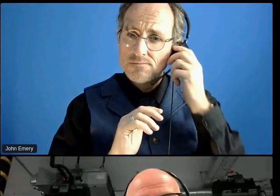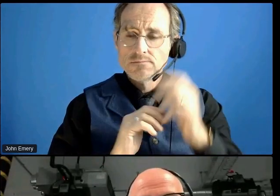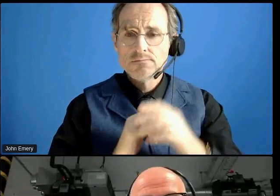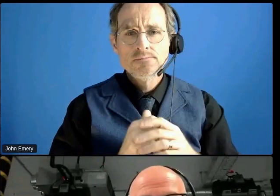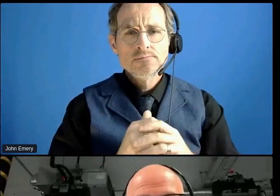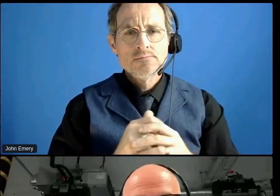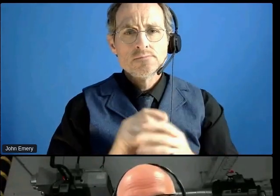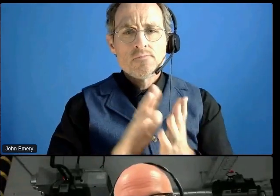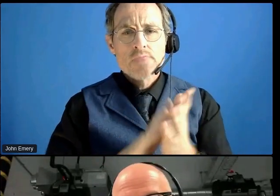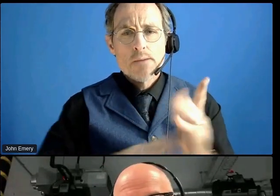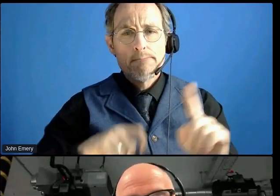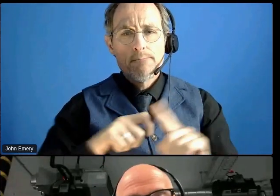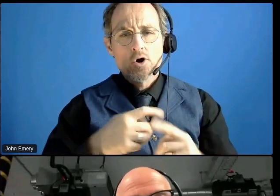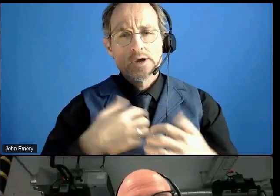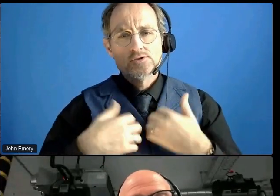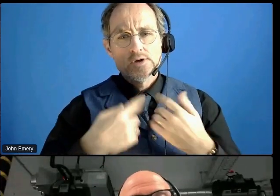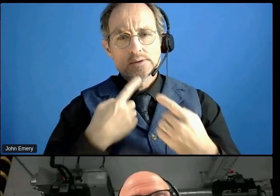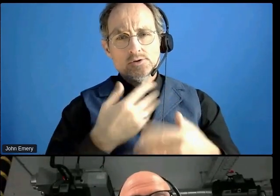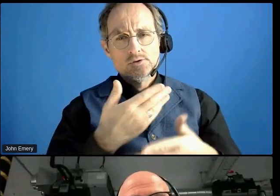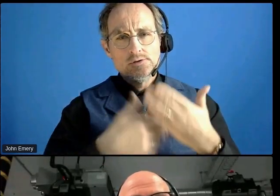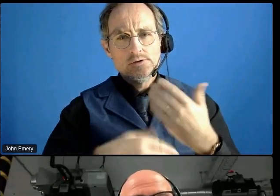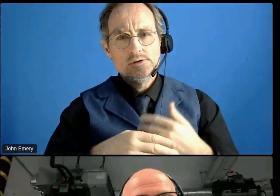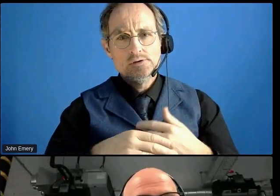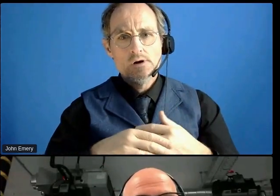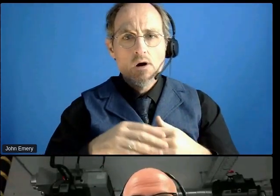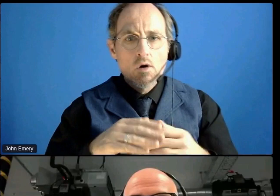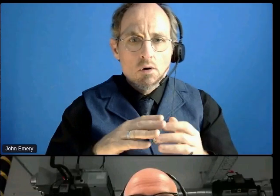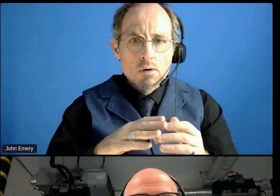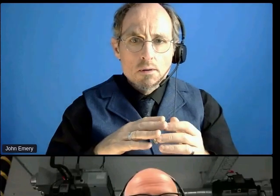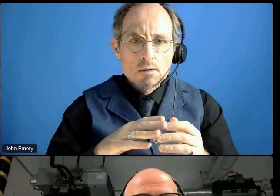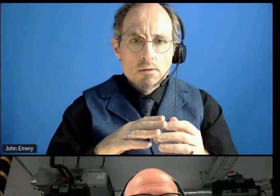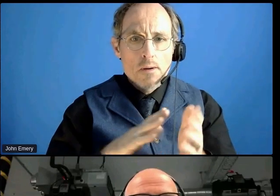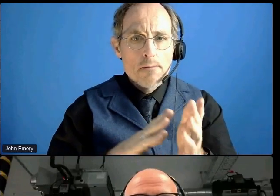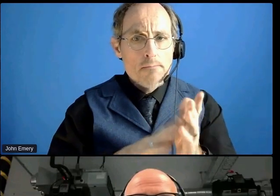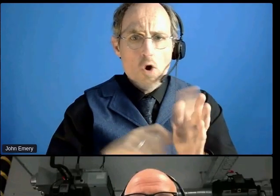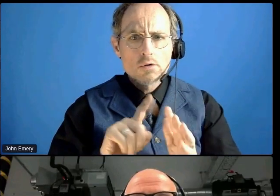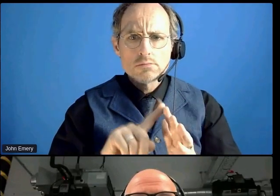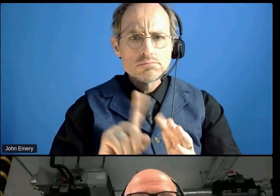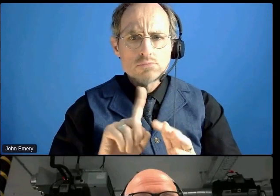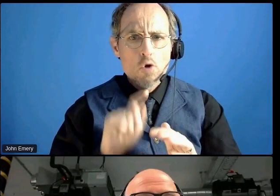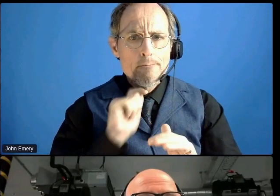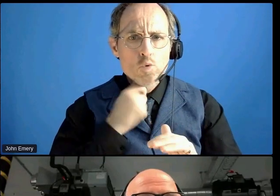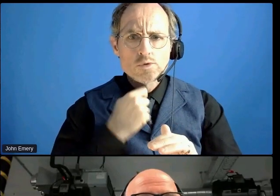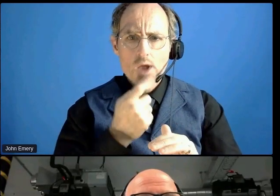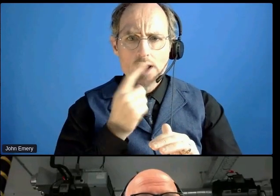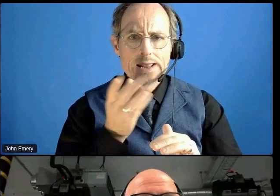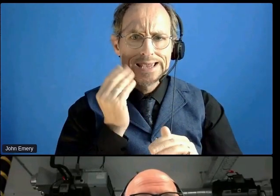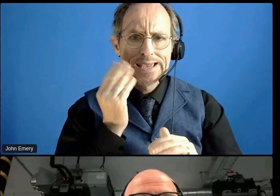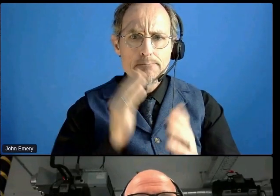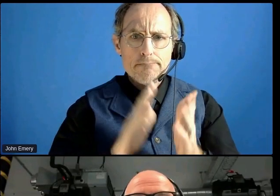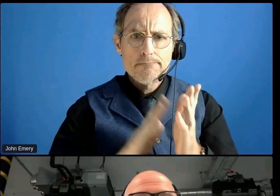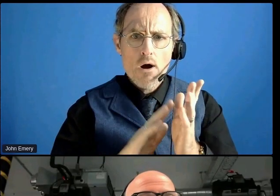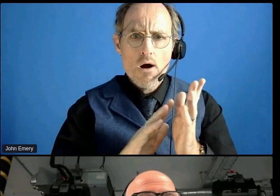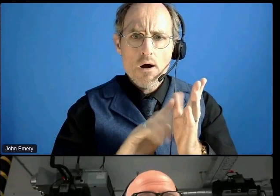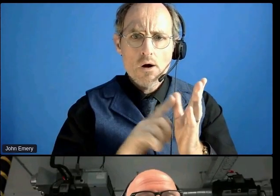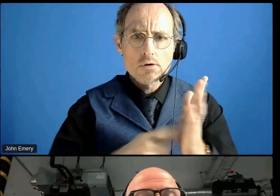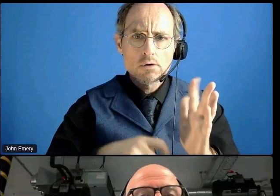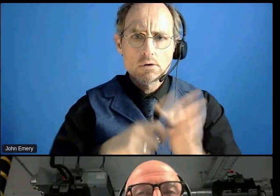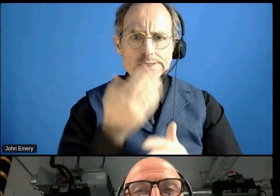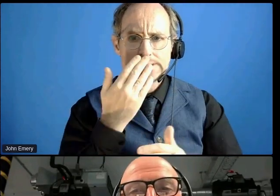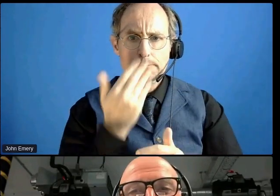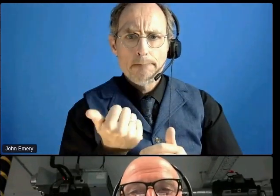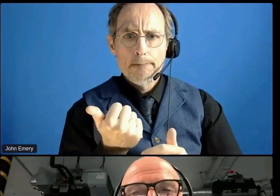our office in Shenzhen, which is in China, which is it's hard to explain